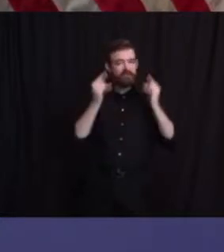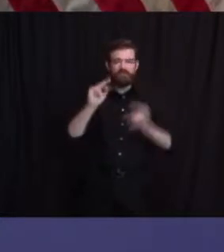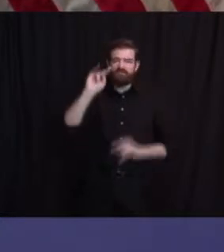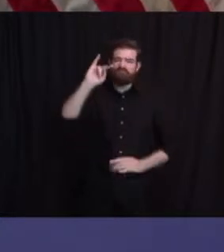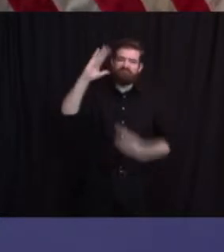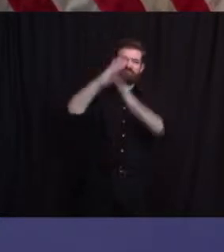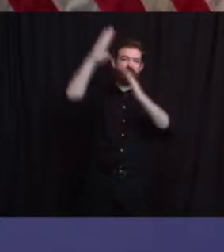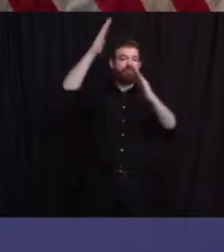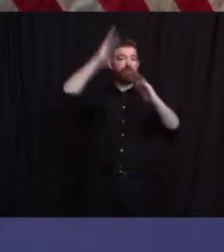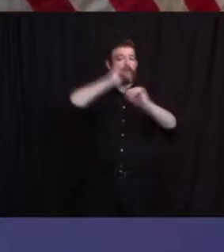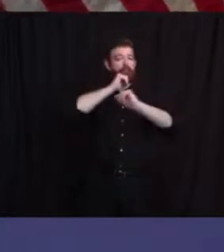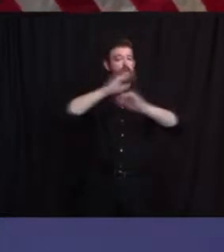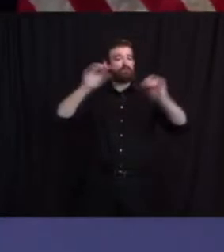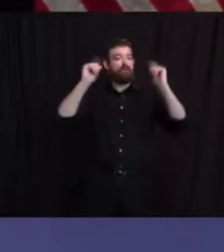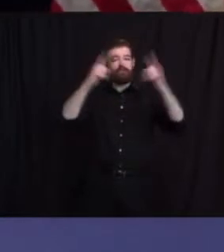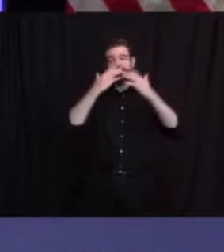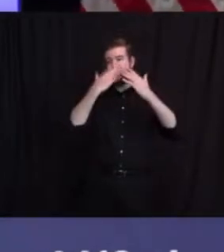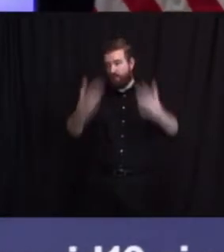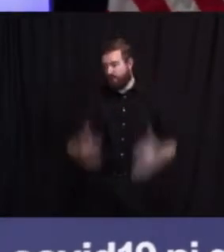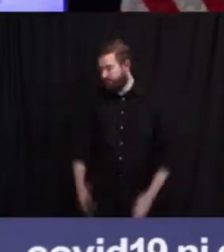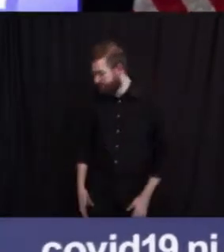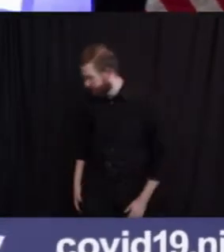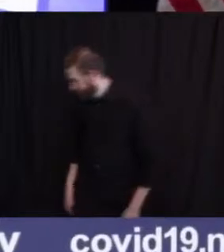all. Thank you.